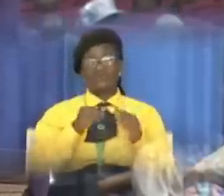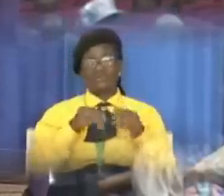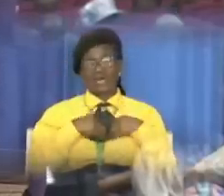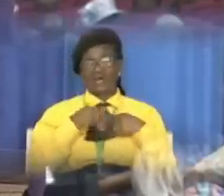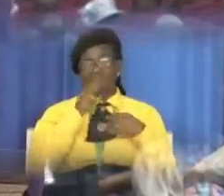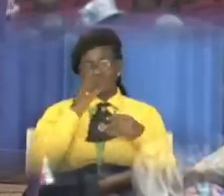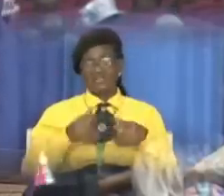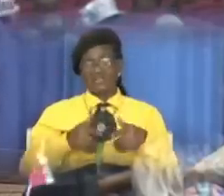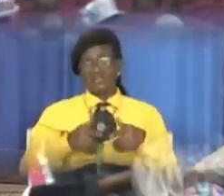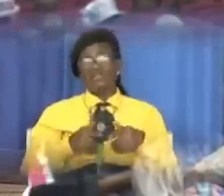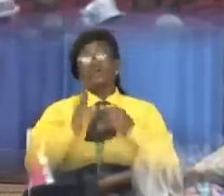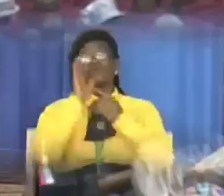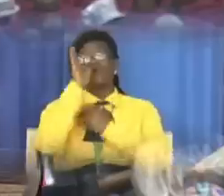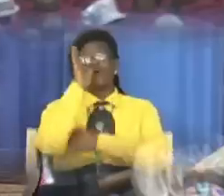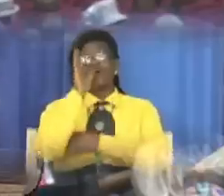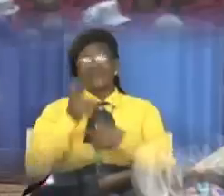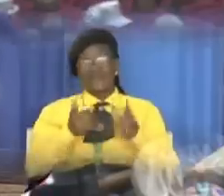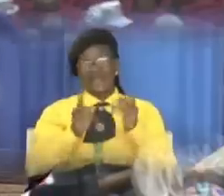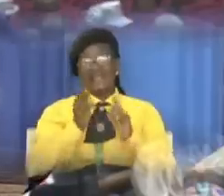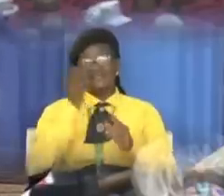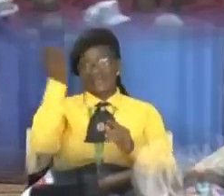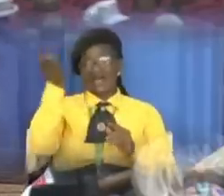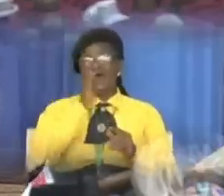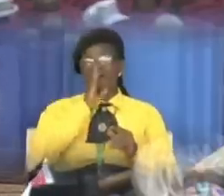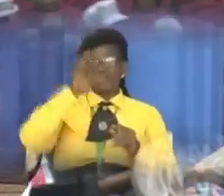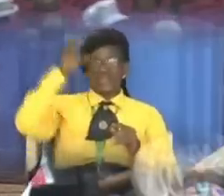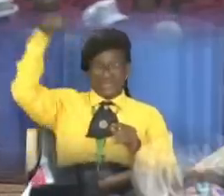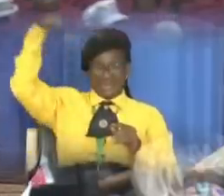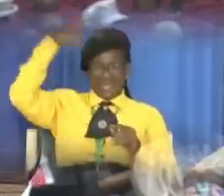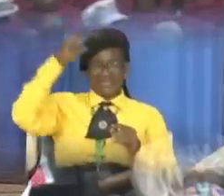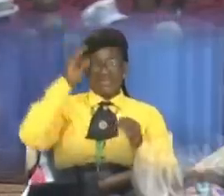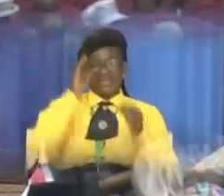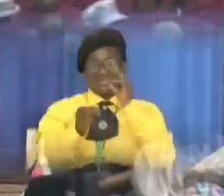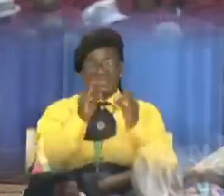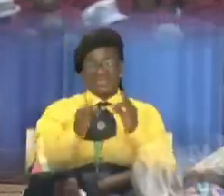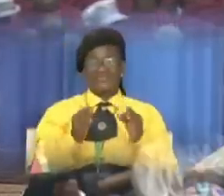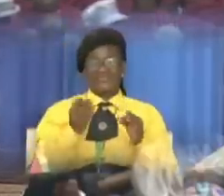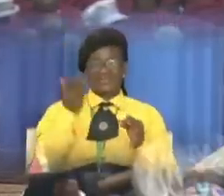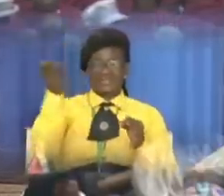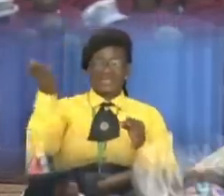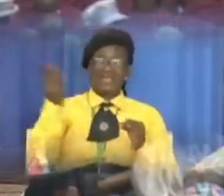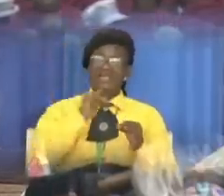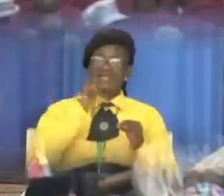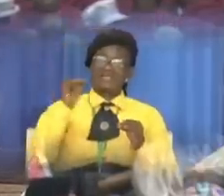is light, the forces of darkness will lose their hold